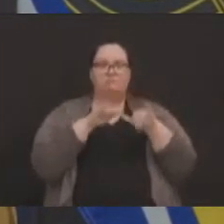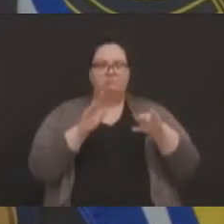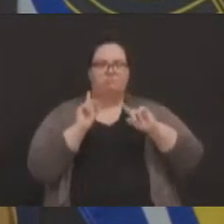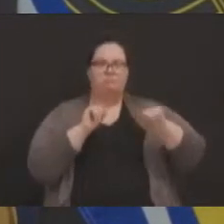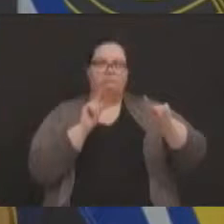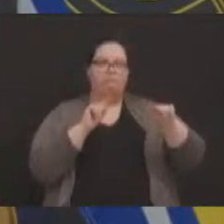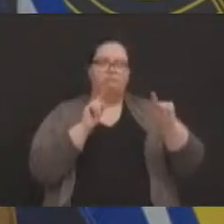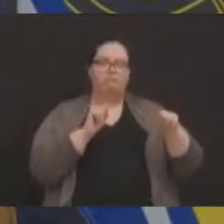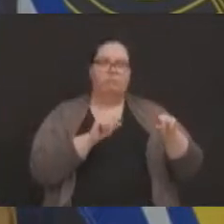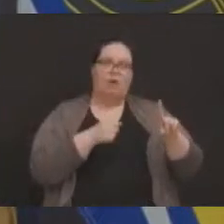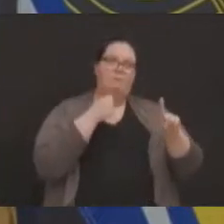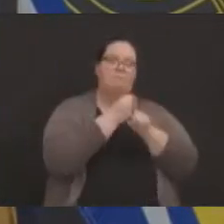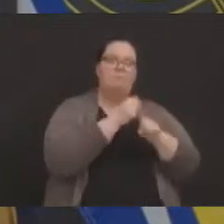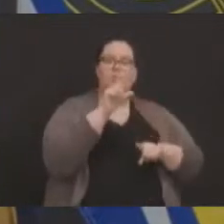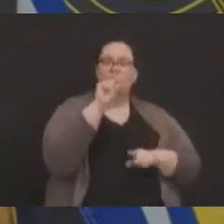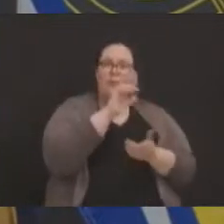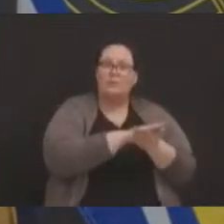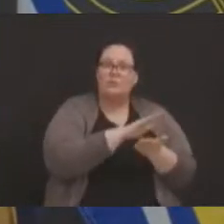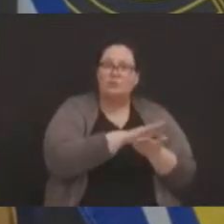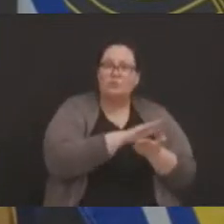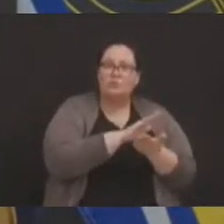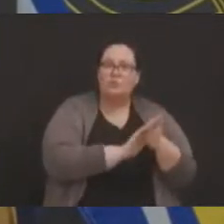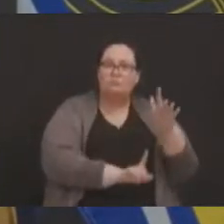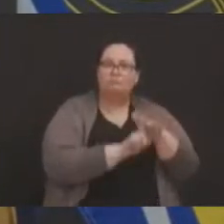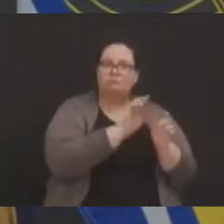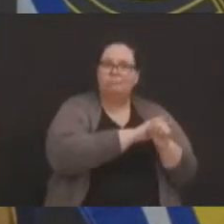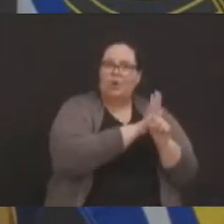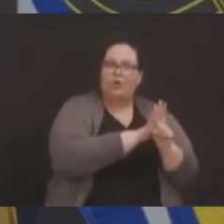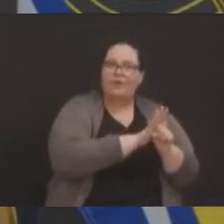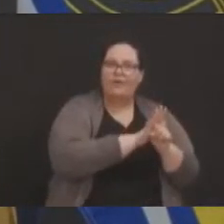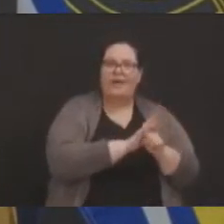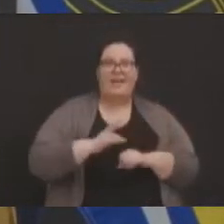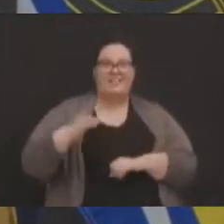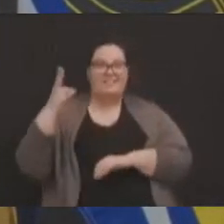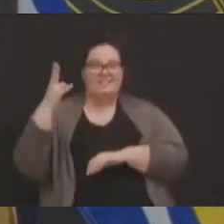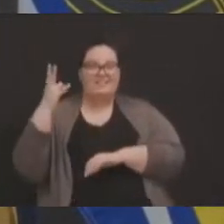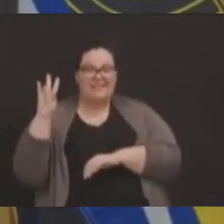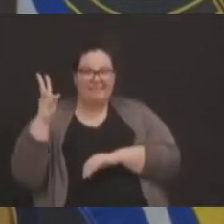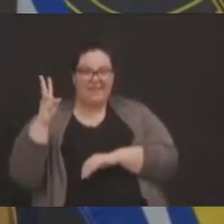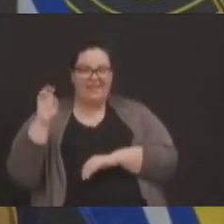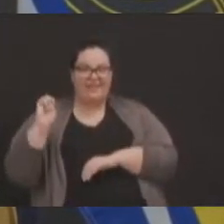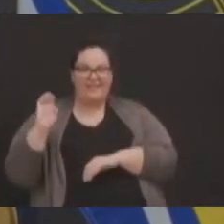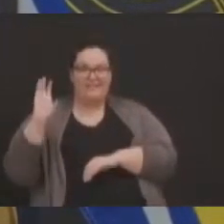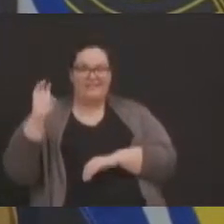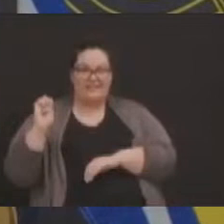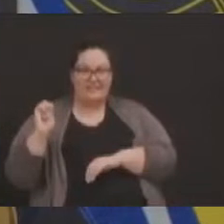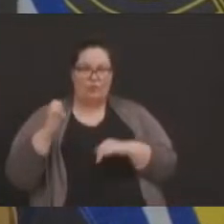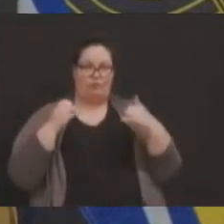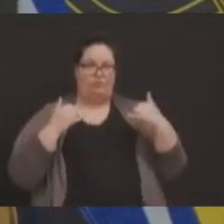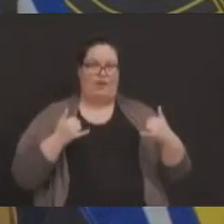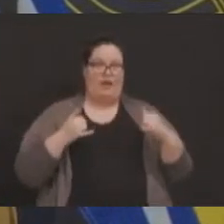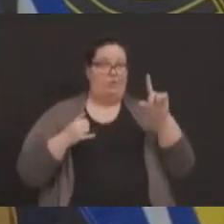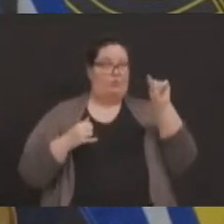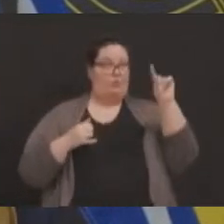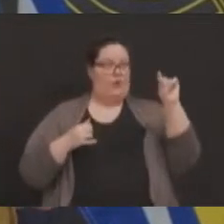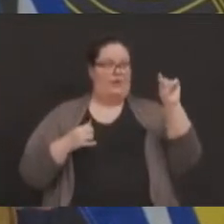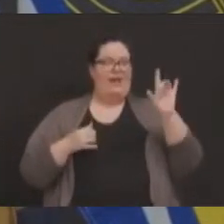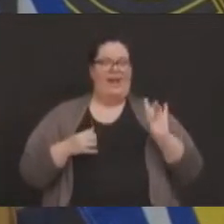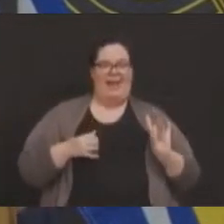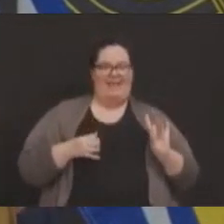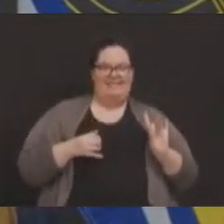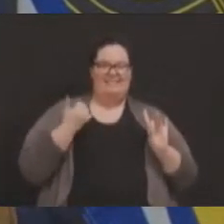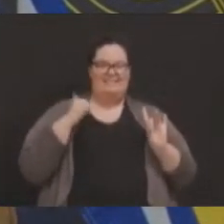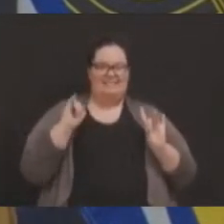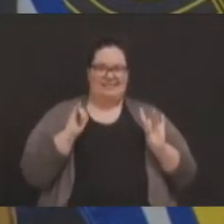which are in Zone 4, the Edmundston region. There are no longer any positive cases affecting child care